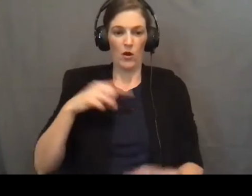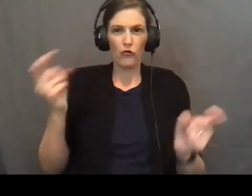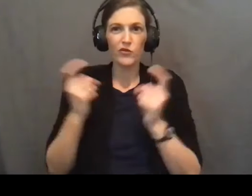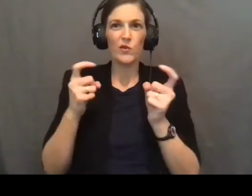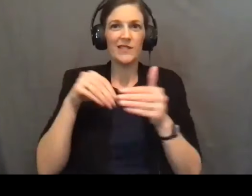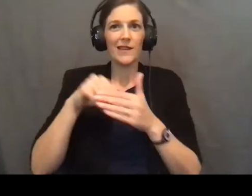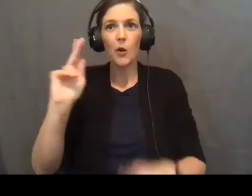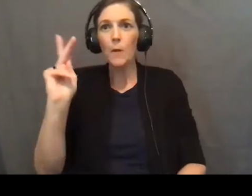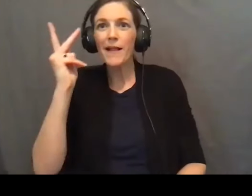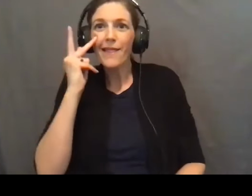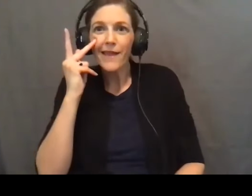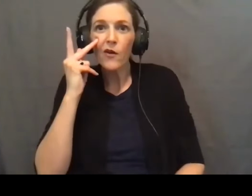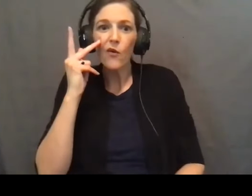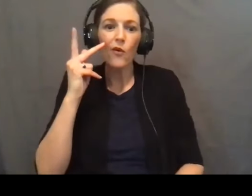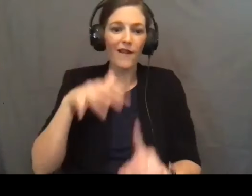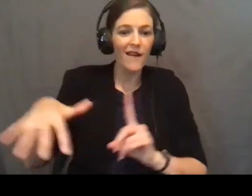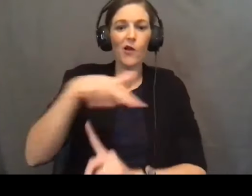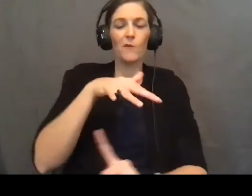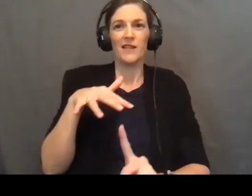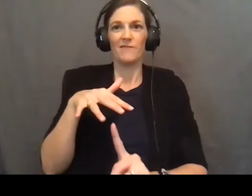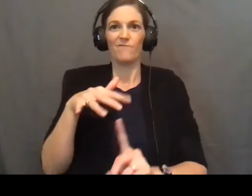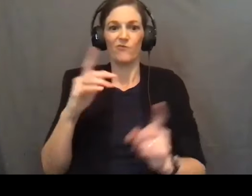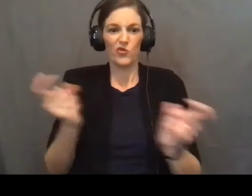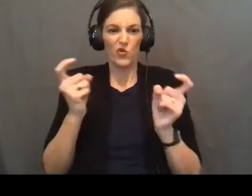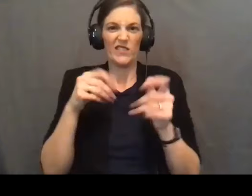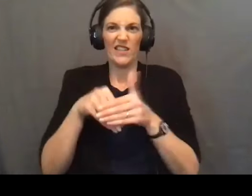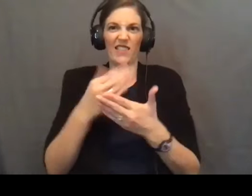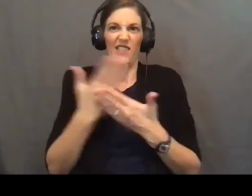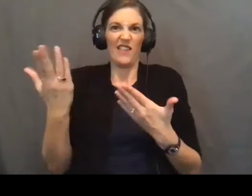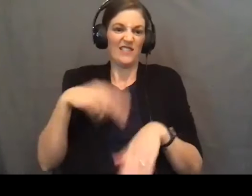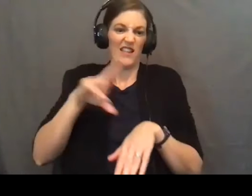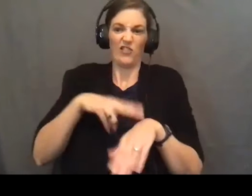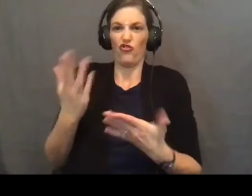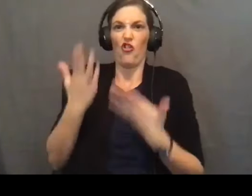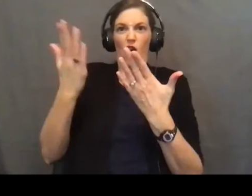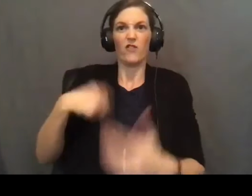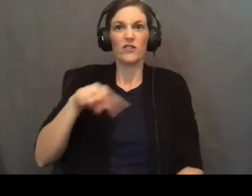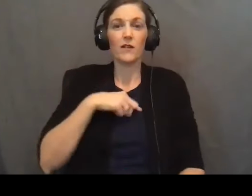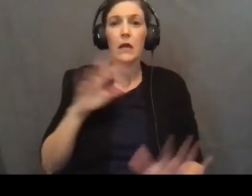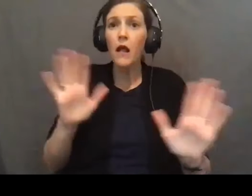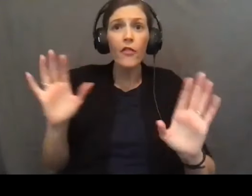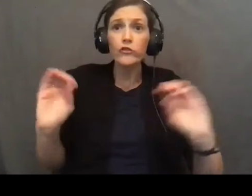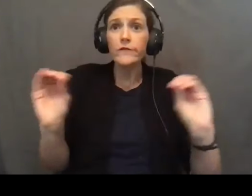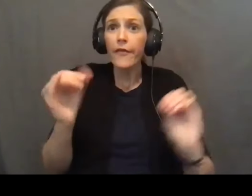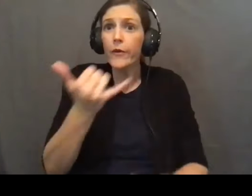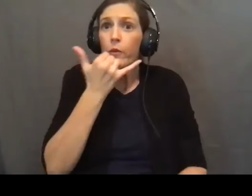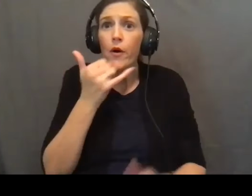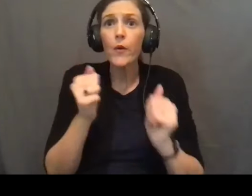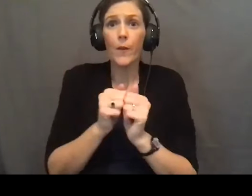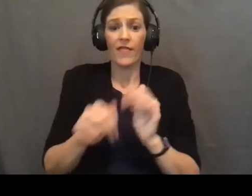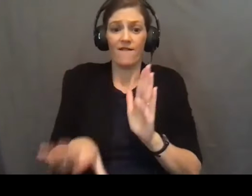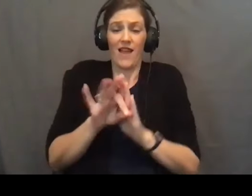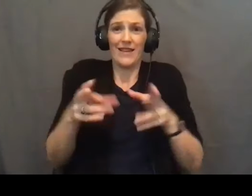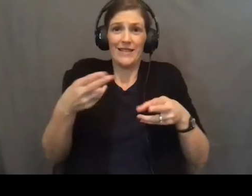political climate. We're rejoicing in the things that our nation offers us, which there is nothing wrong with finding temporal